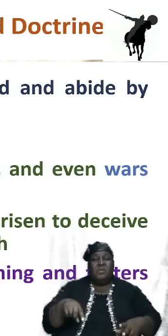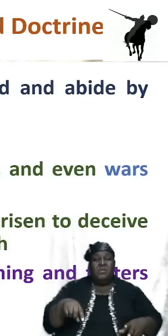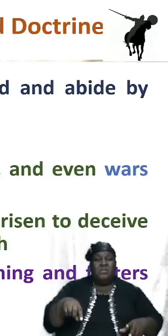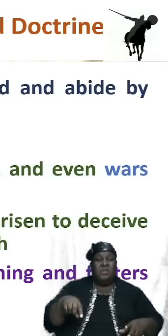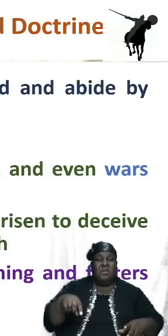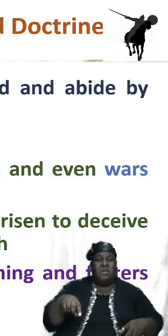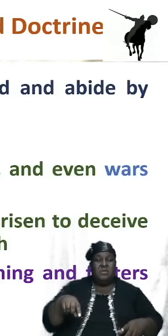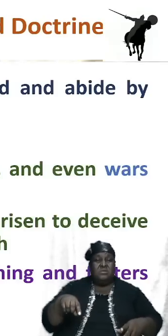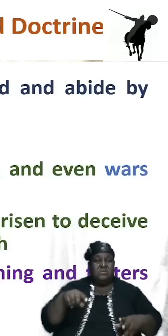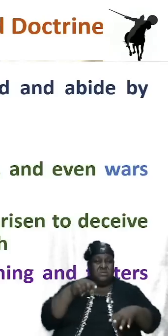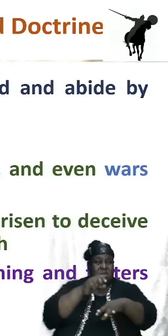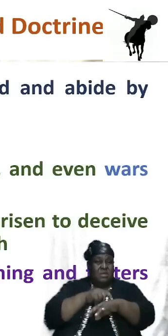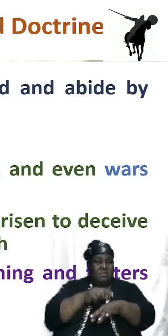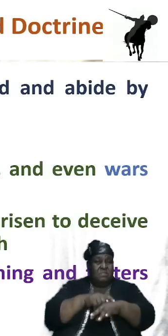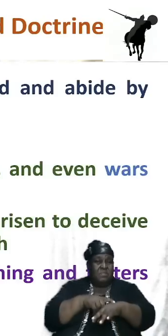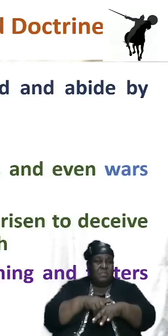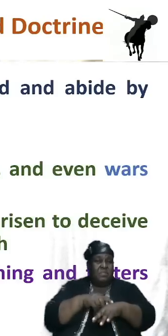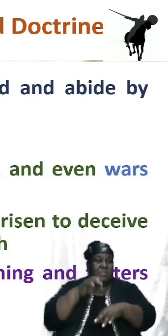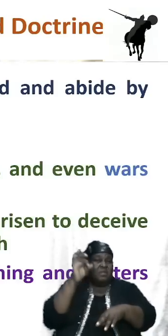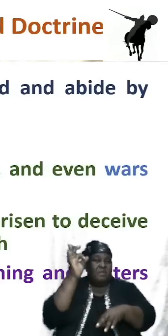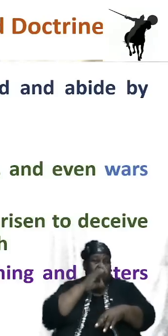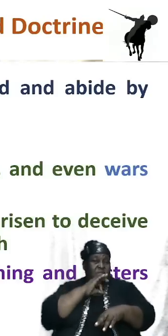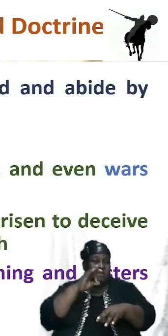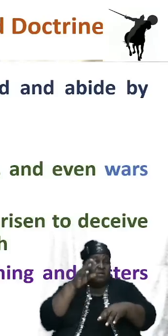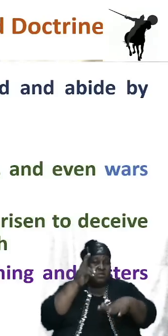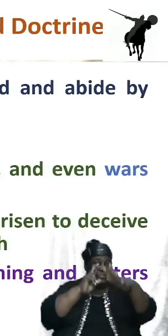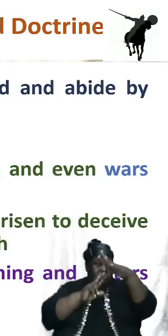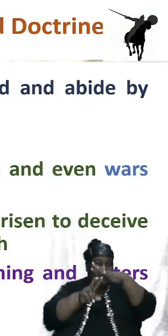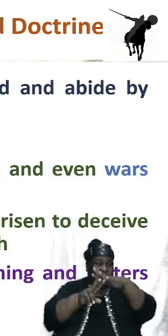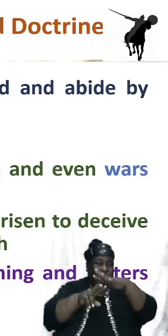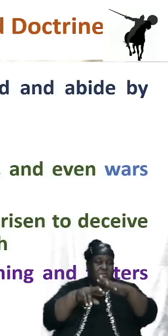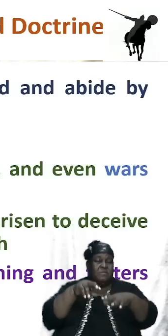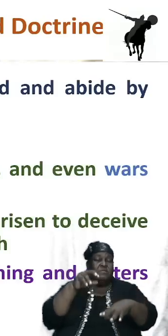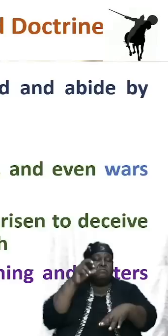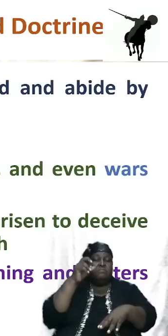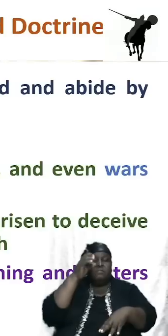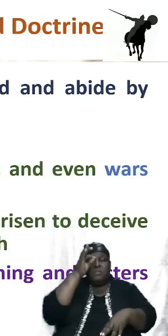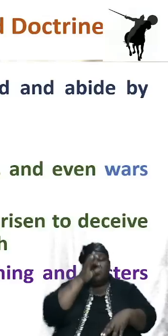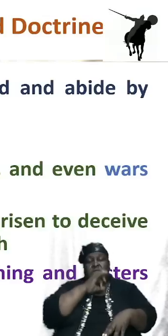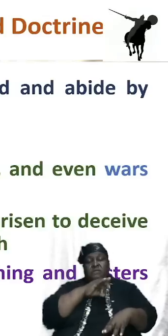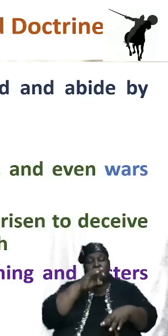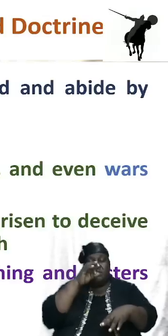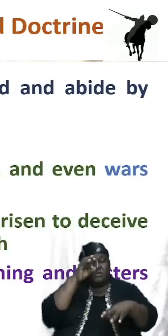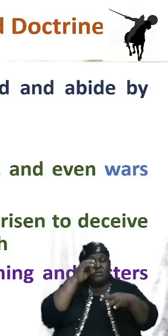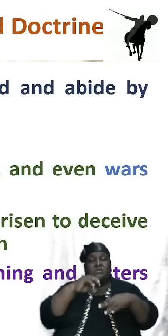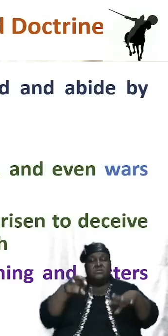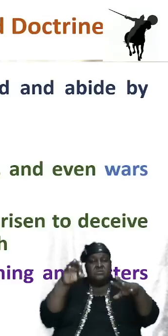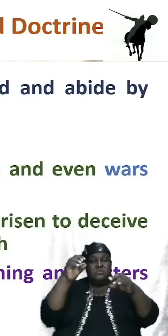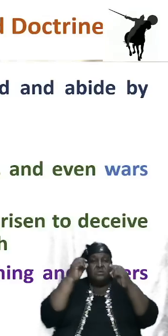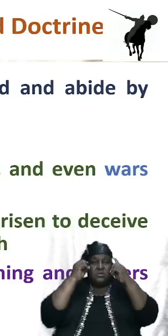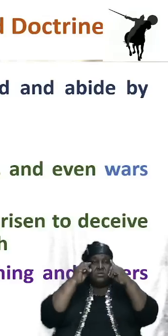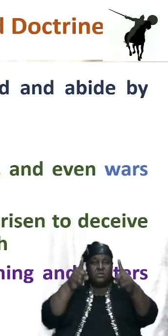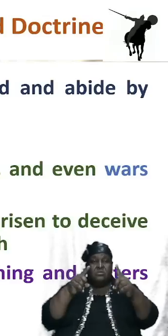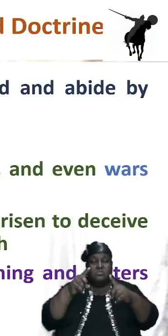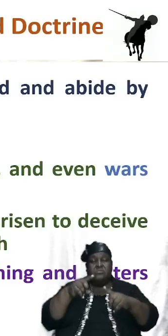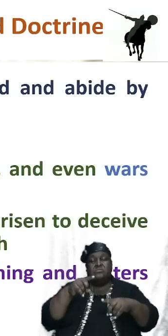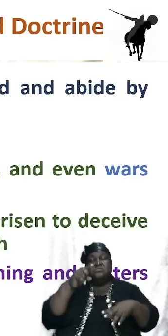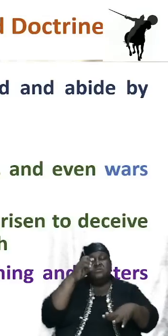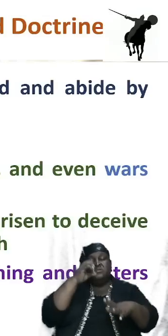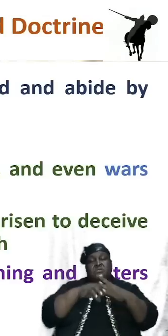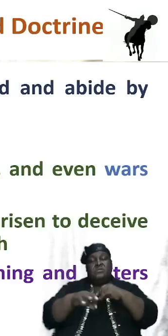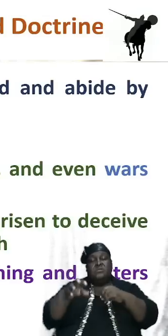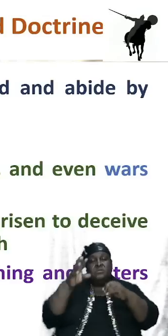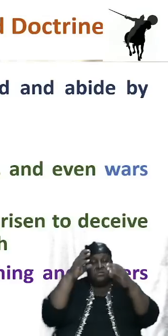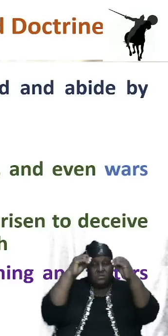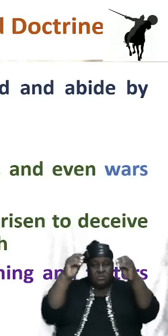false prophets, there are a lot of false teachers, and there are a lot of false doctrine. And the aim of this is simply to